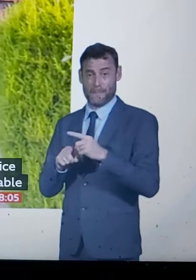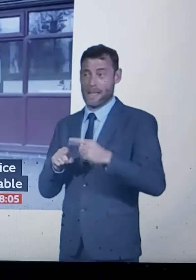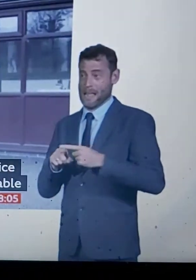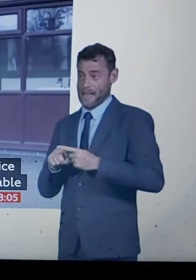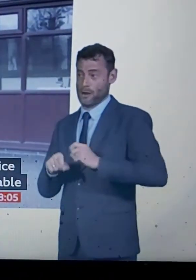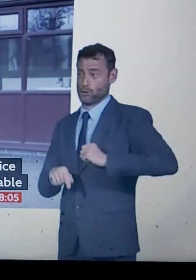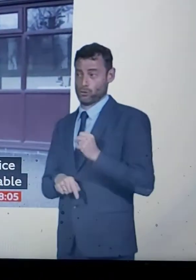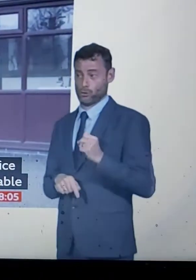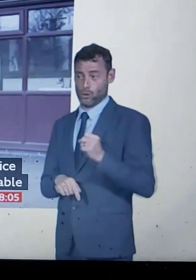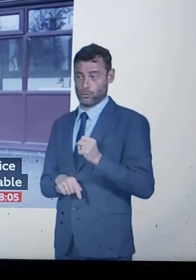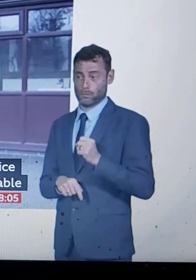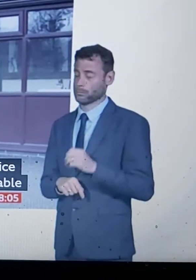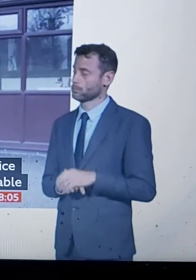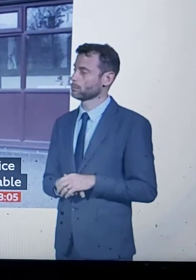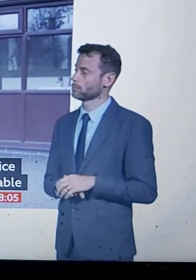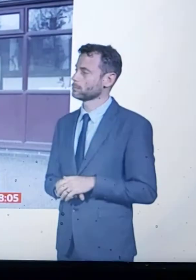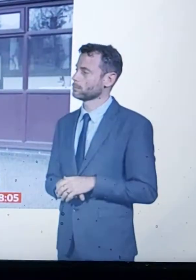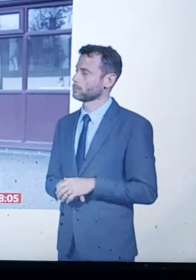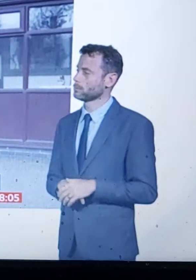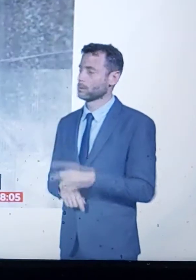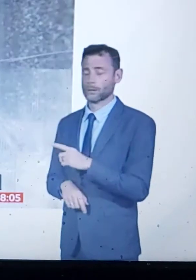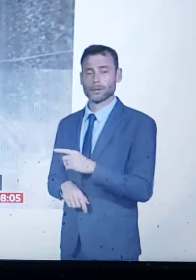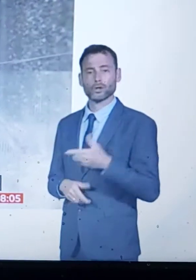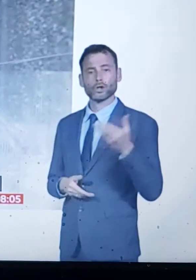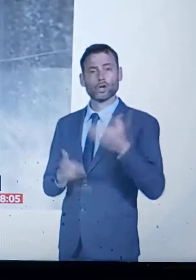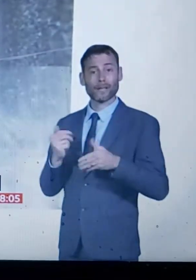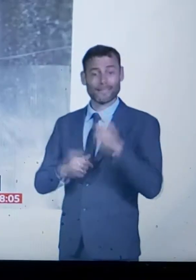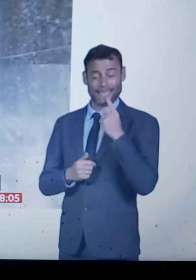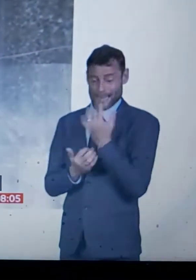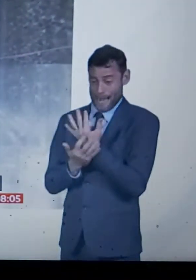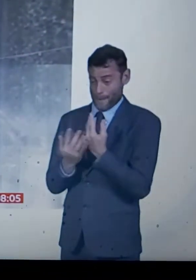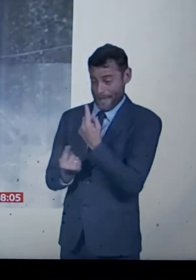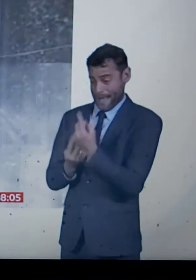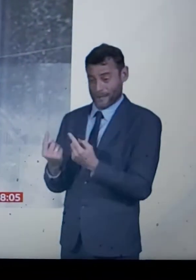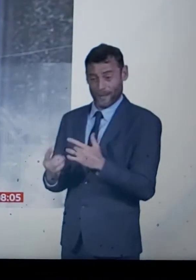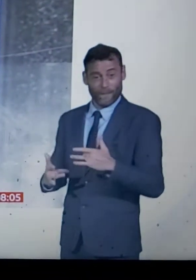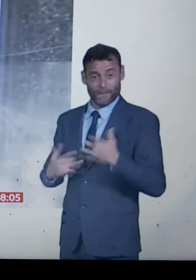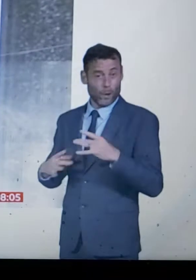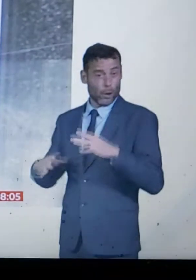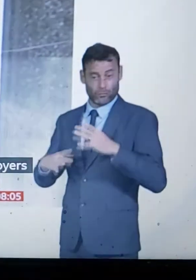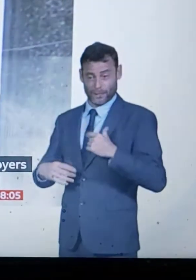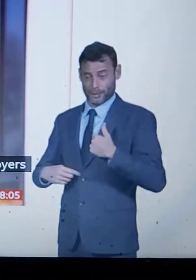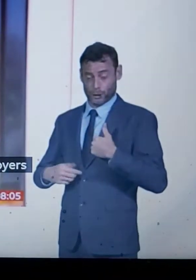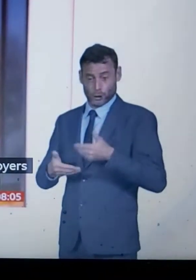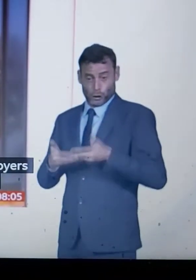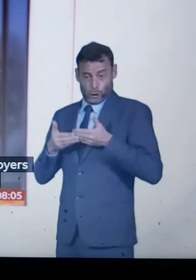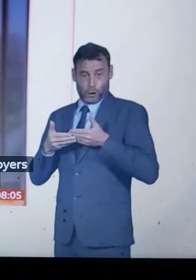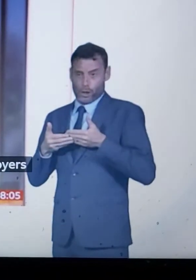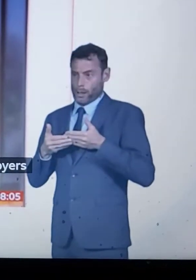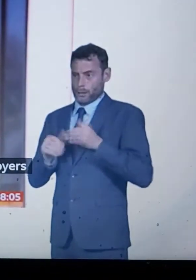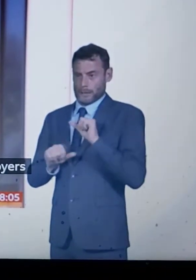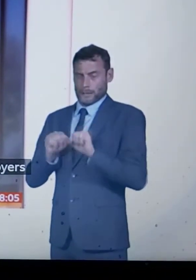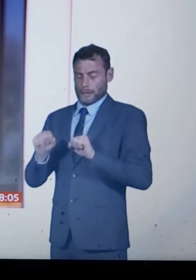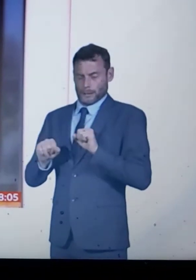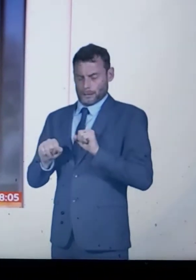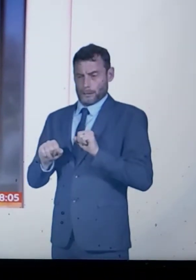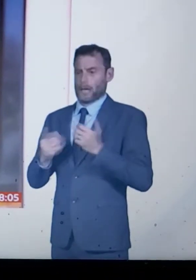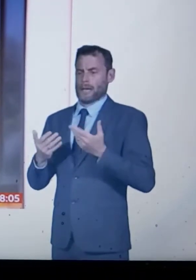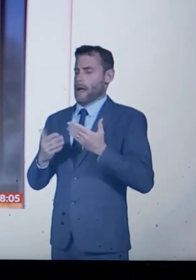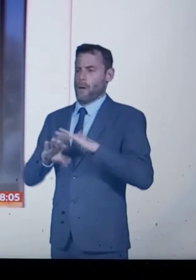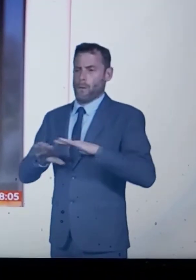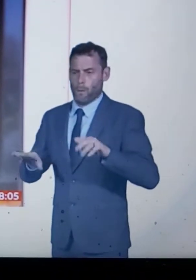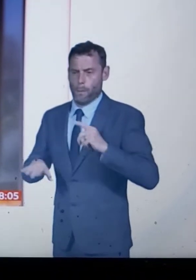some don't feel ready. The government says employers must discuss the best way for a safe return. Well, in Northern Ireland, the changes to shielding